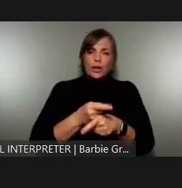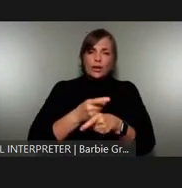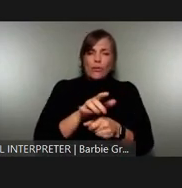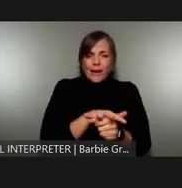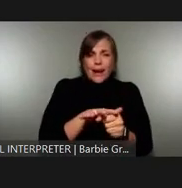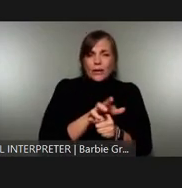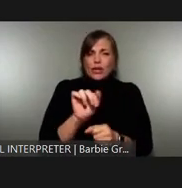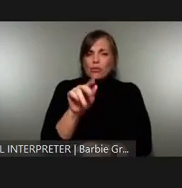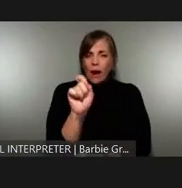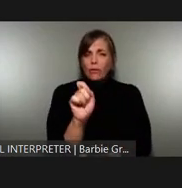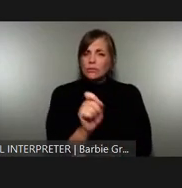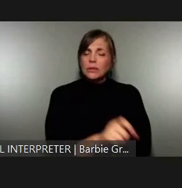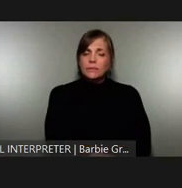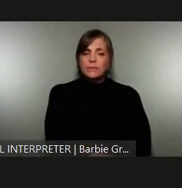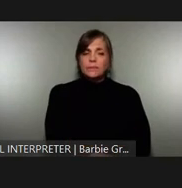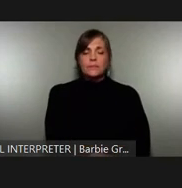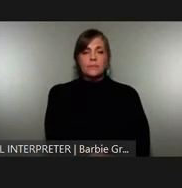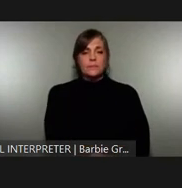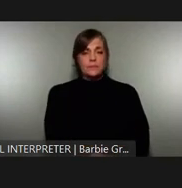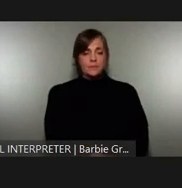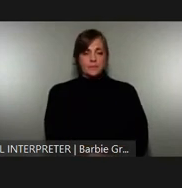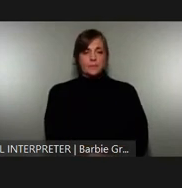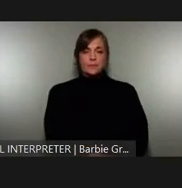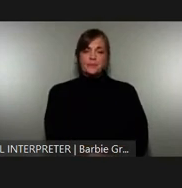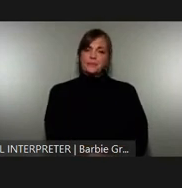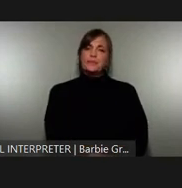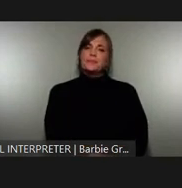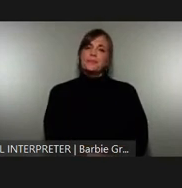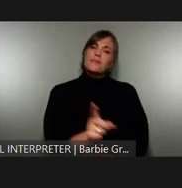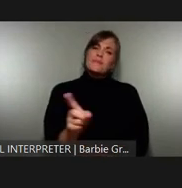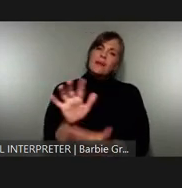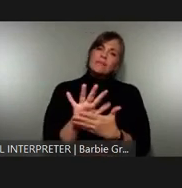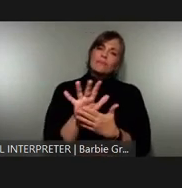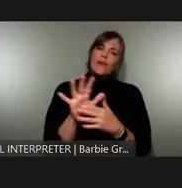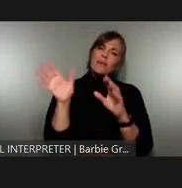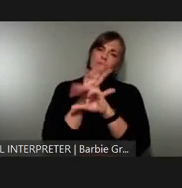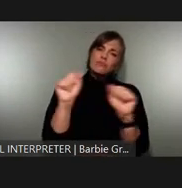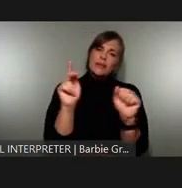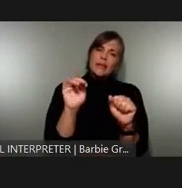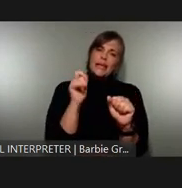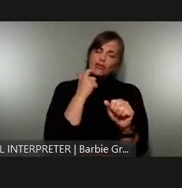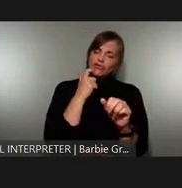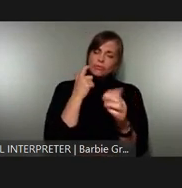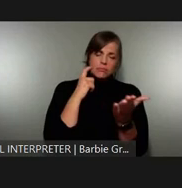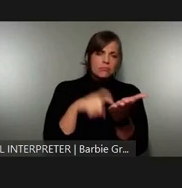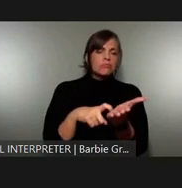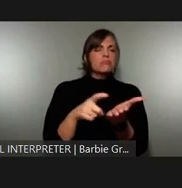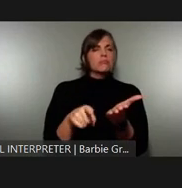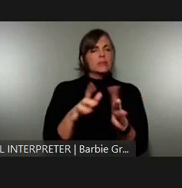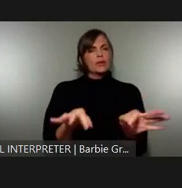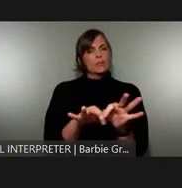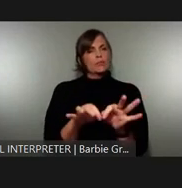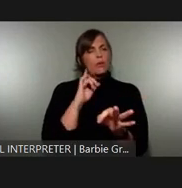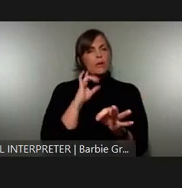for creating that. In fact, President Kennedy was able to recognize the importance of this culture of ownership. He was